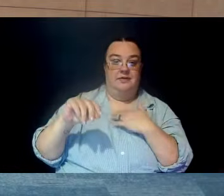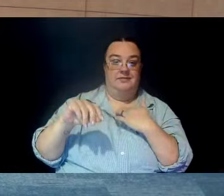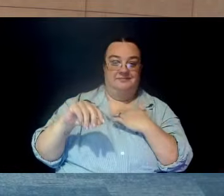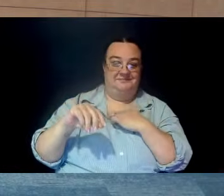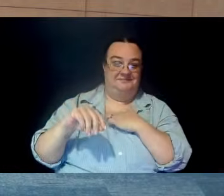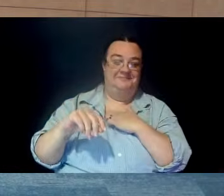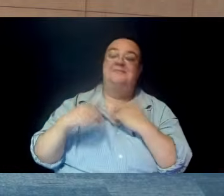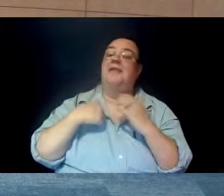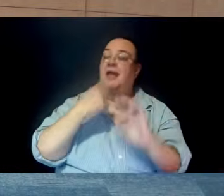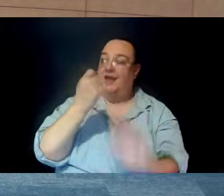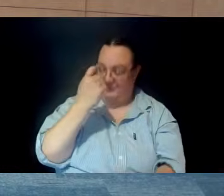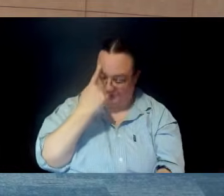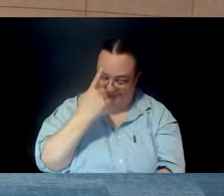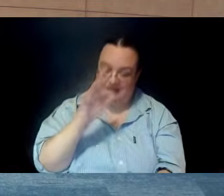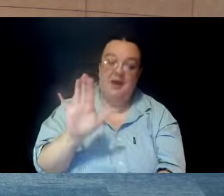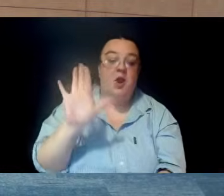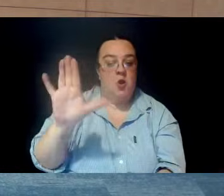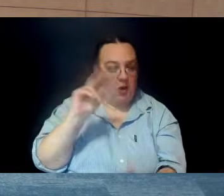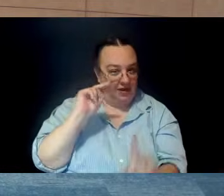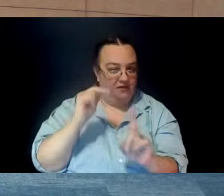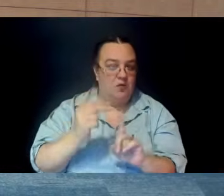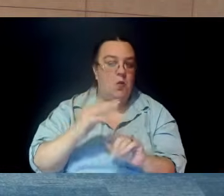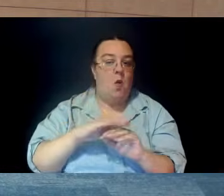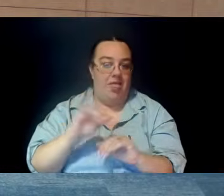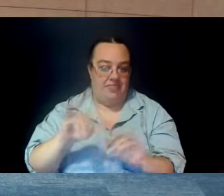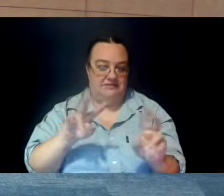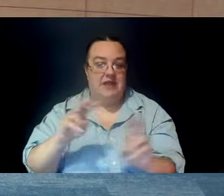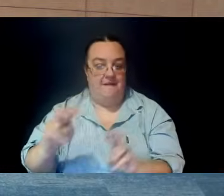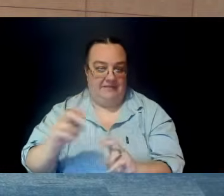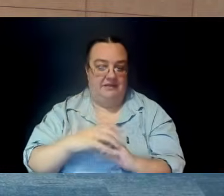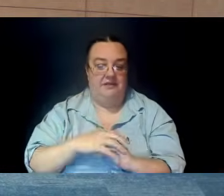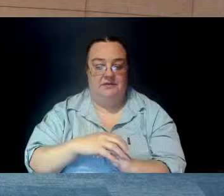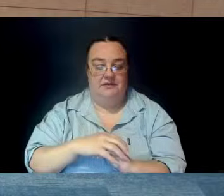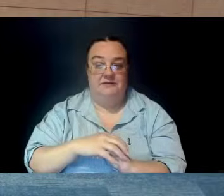I understand your view on this topic.